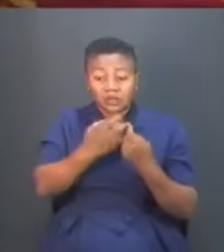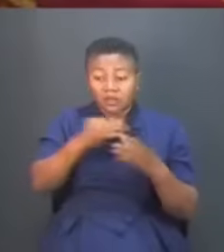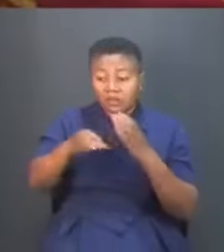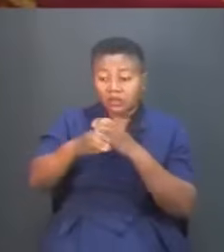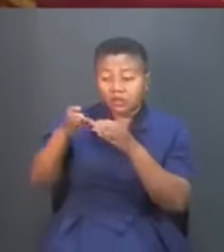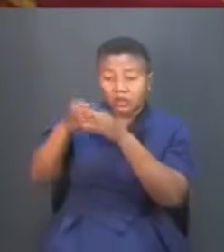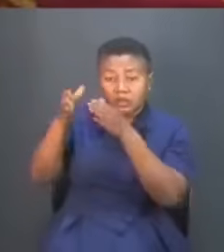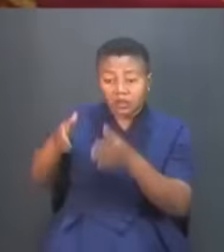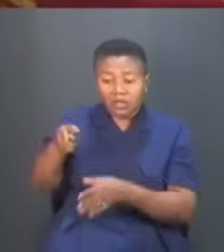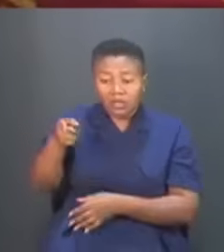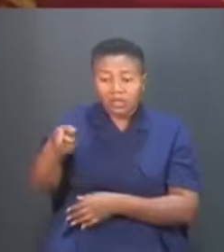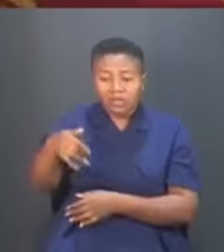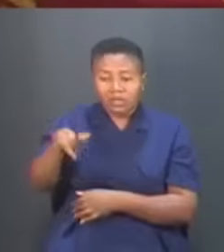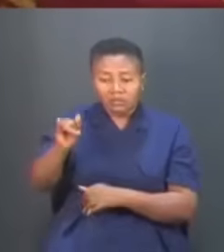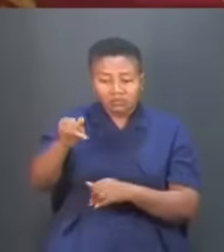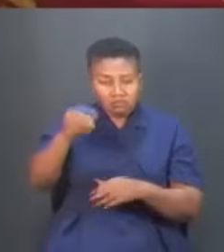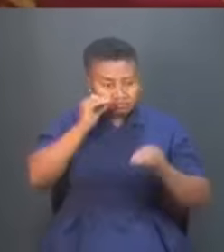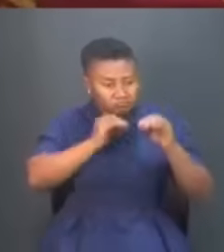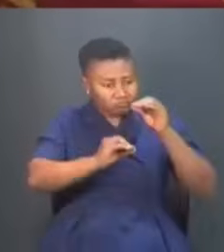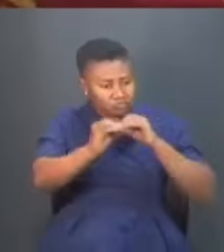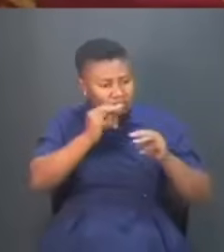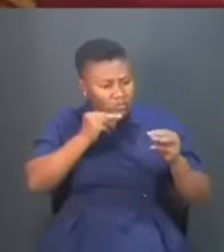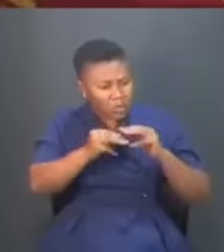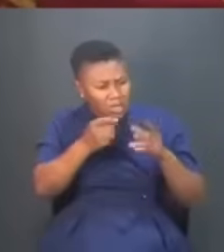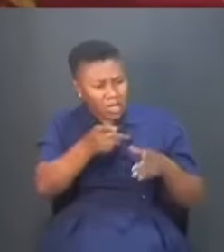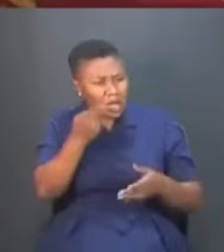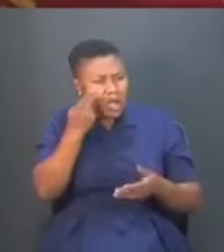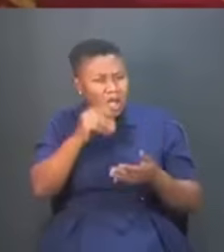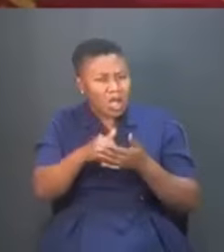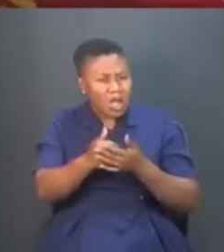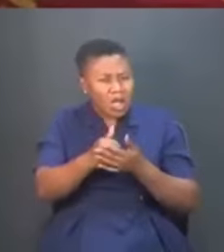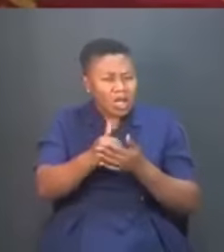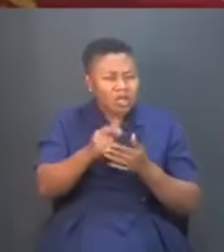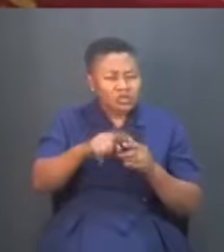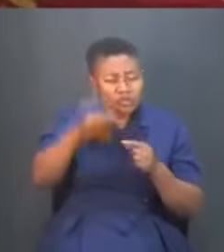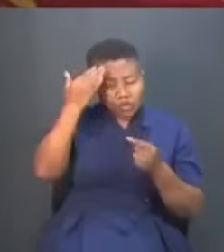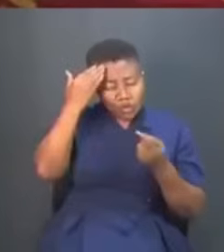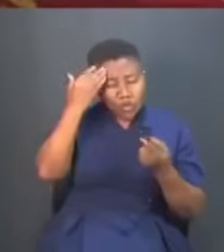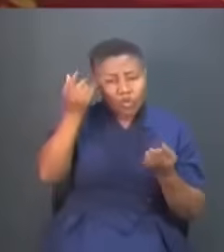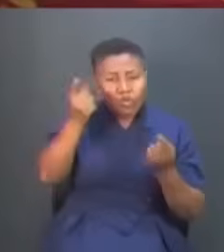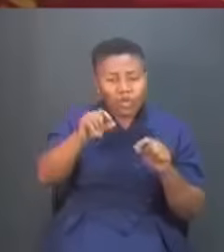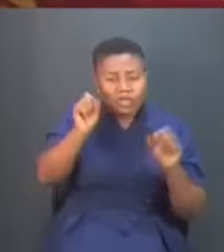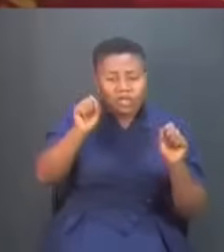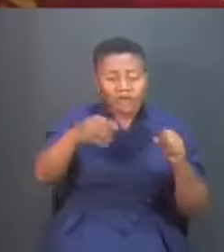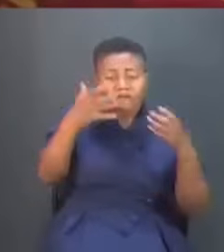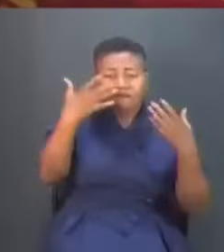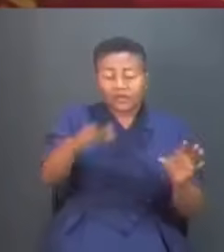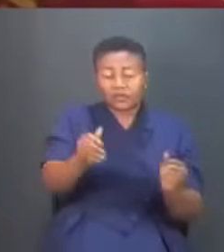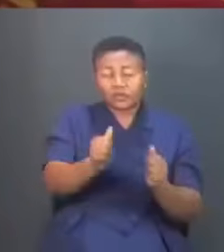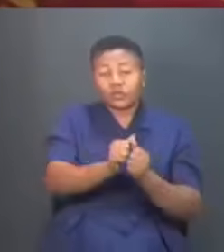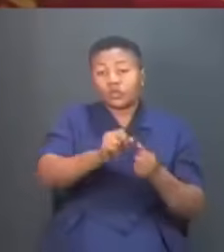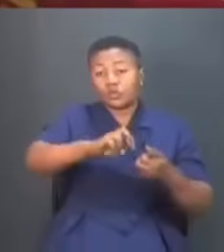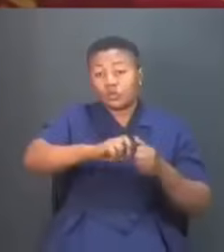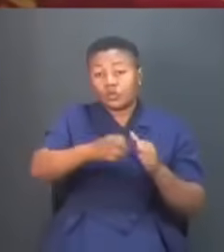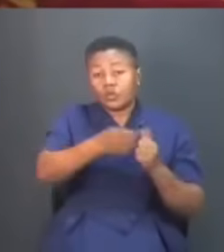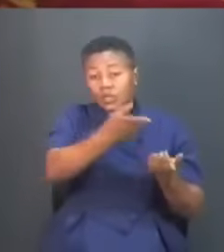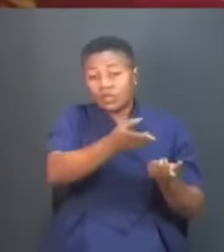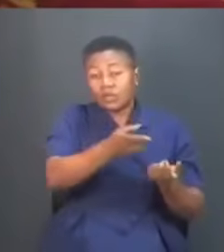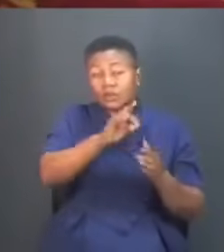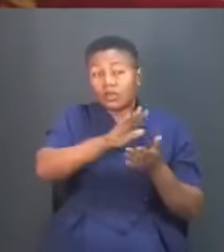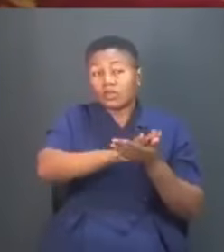the situation on the ground. I will proceed to finish the work when the conditions become